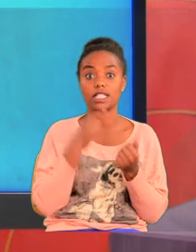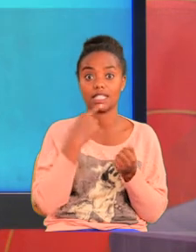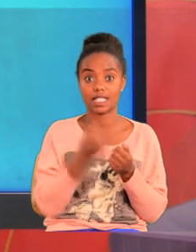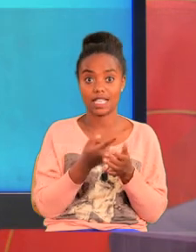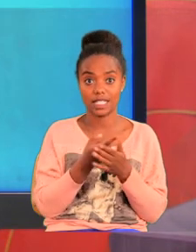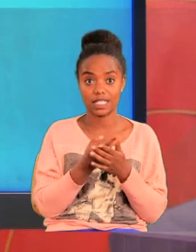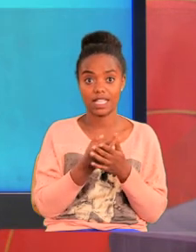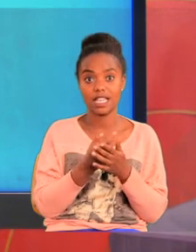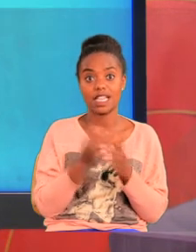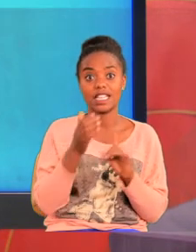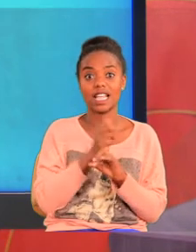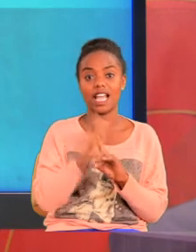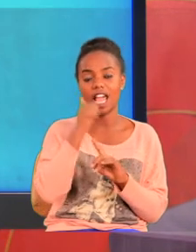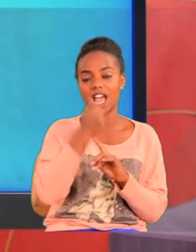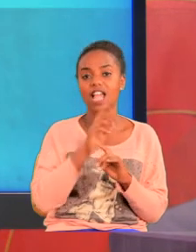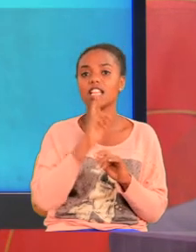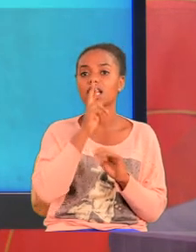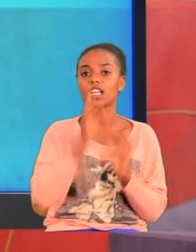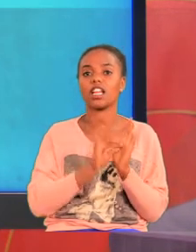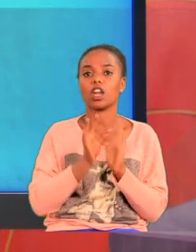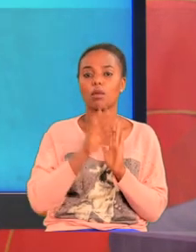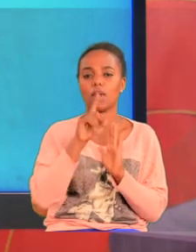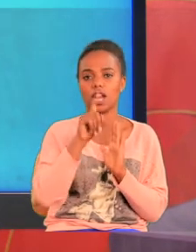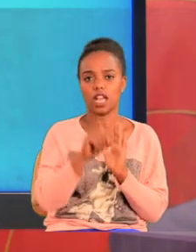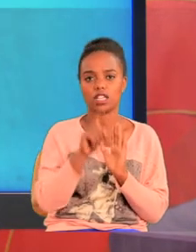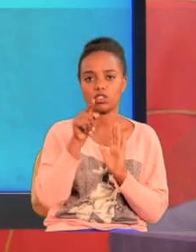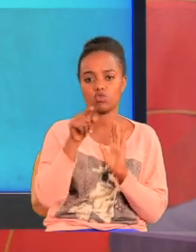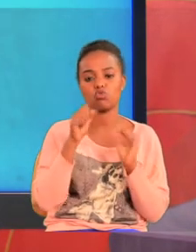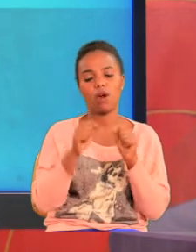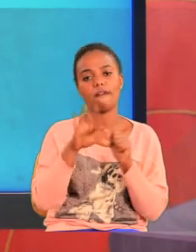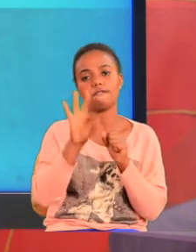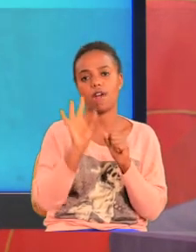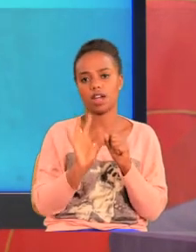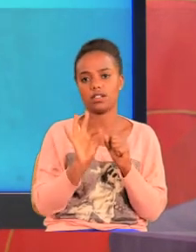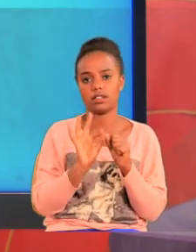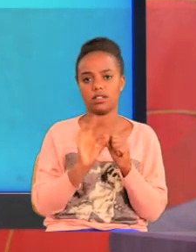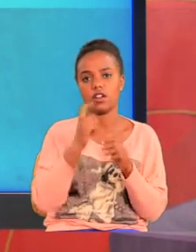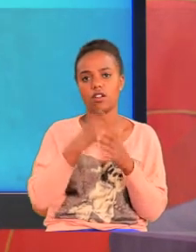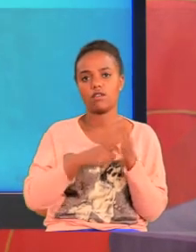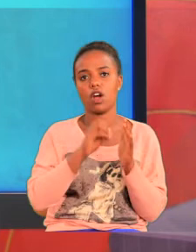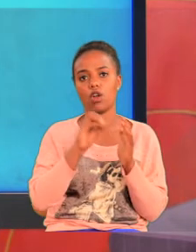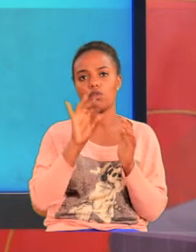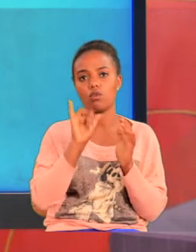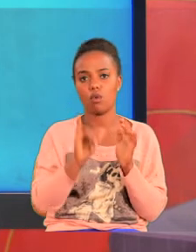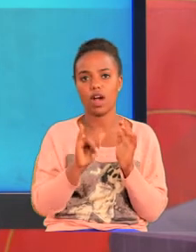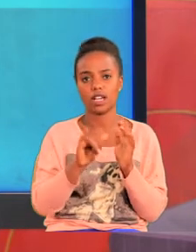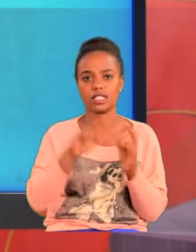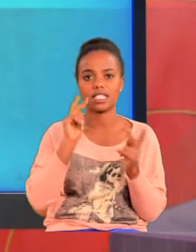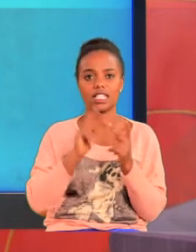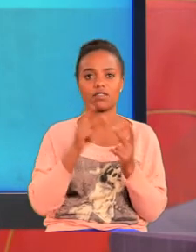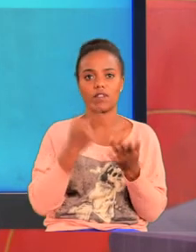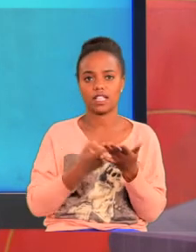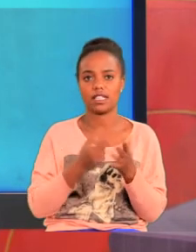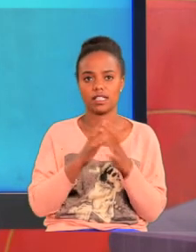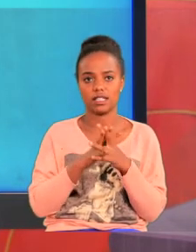says, take any real number x, you can find value of y satisfying